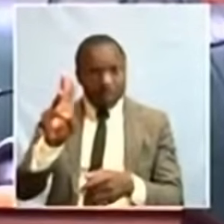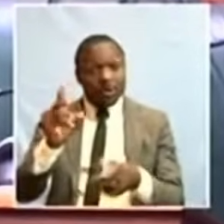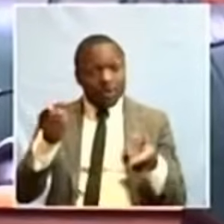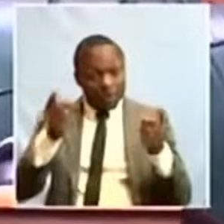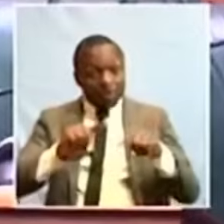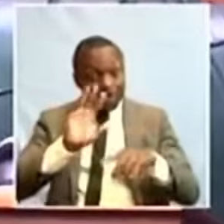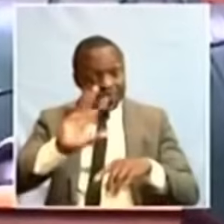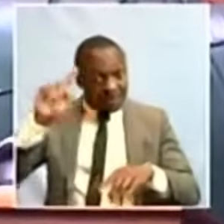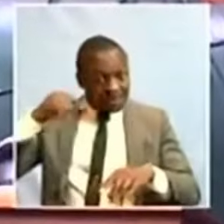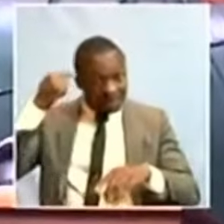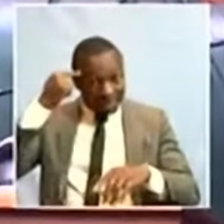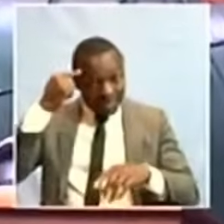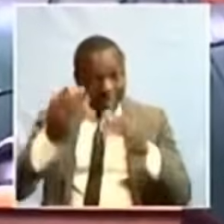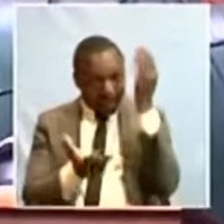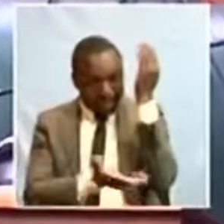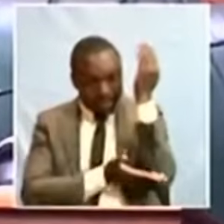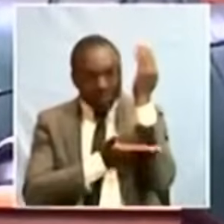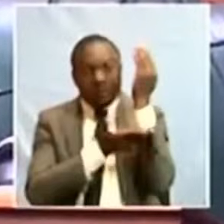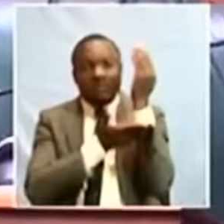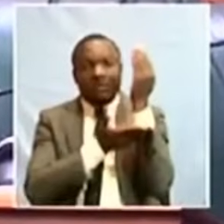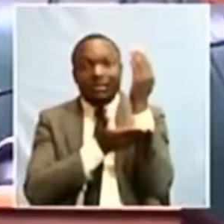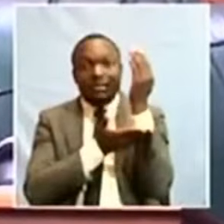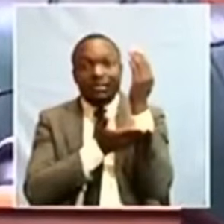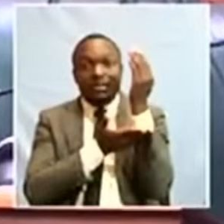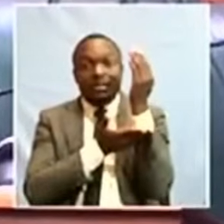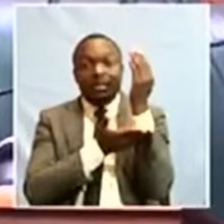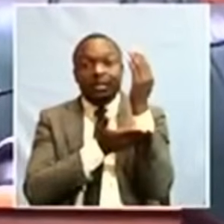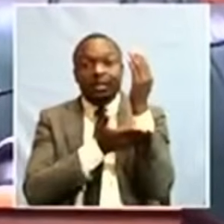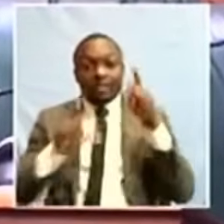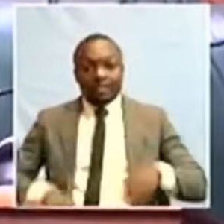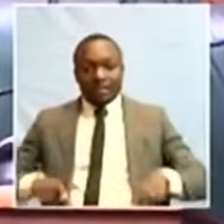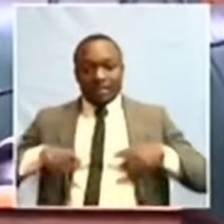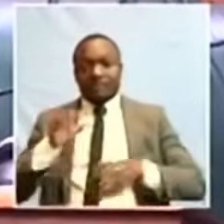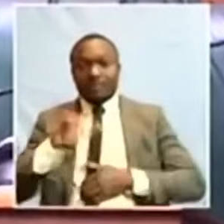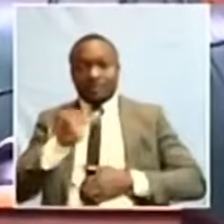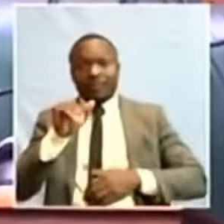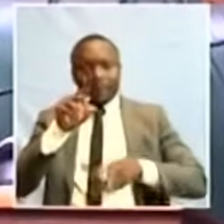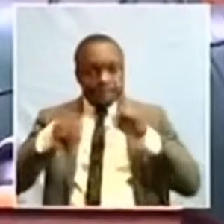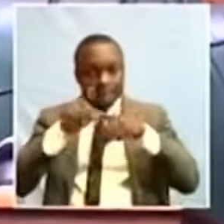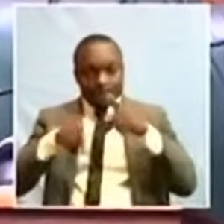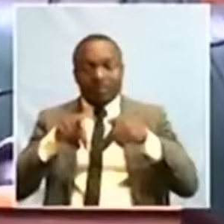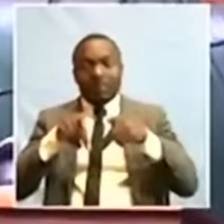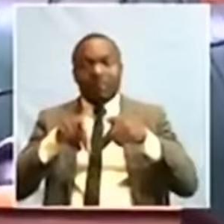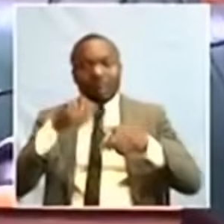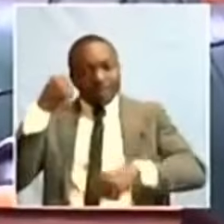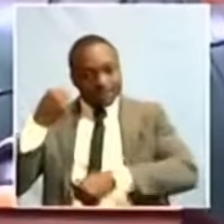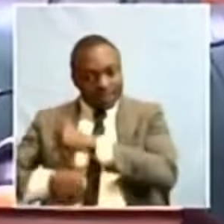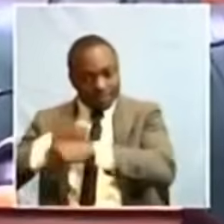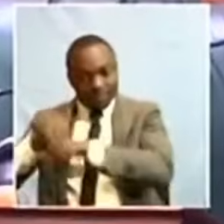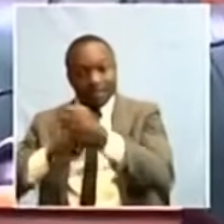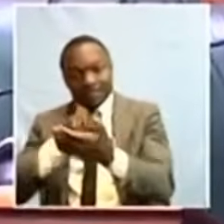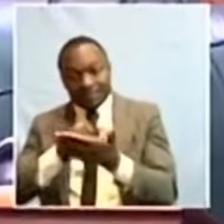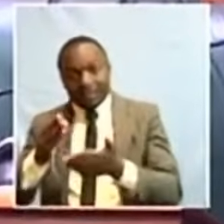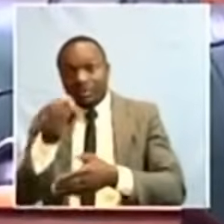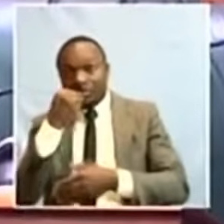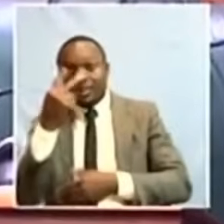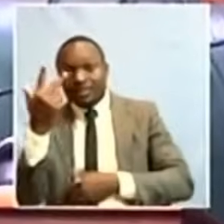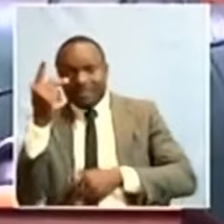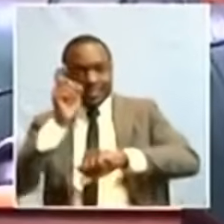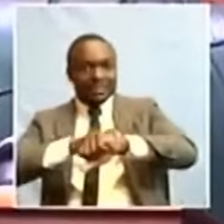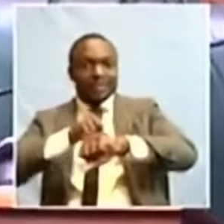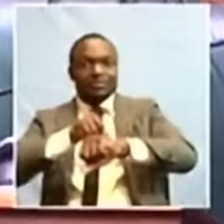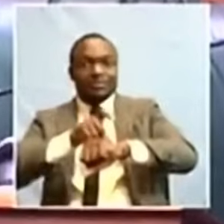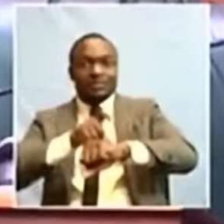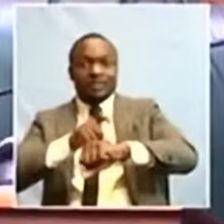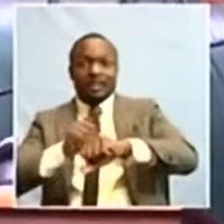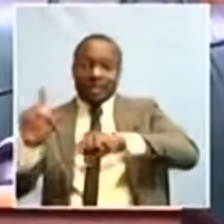your government improve the living standards of our people who are suffering and failing to eat 3 times a